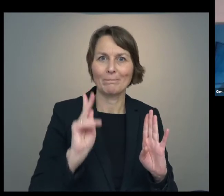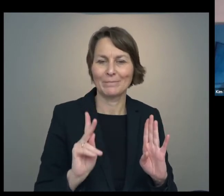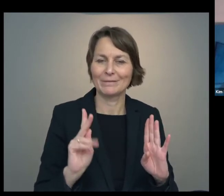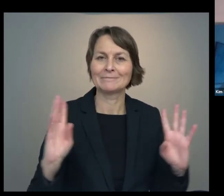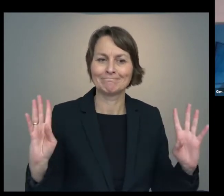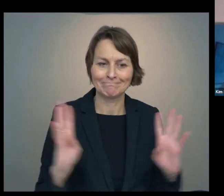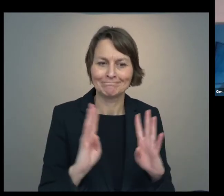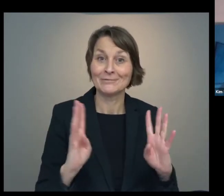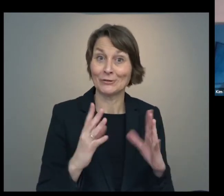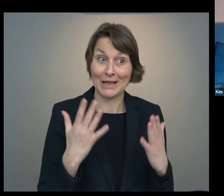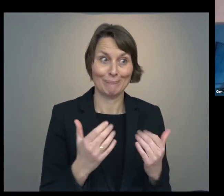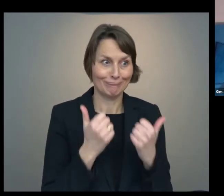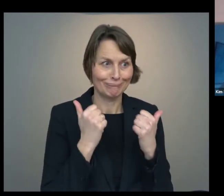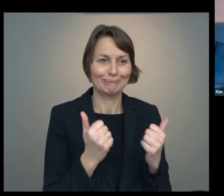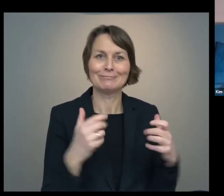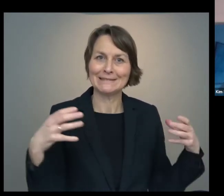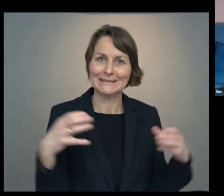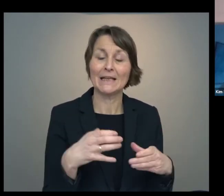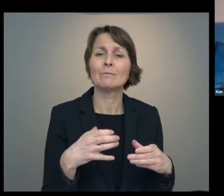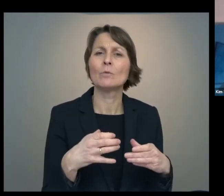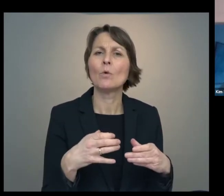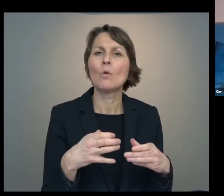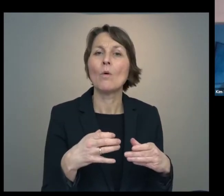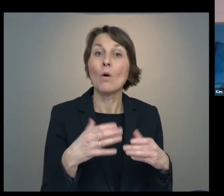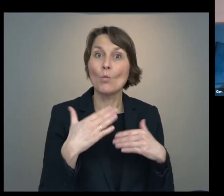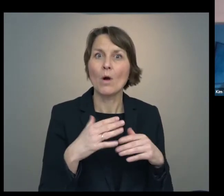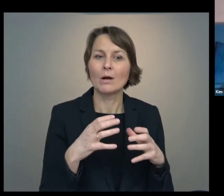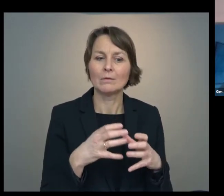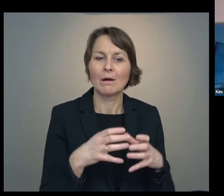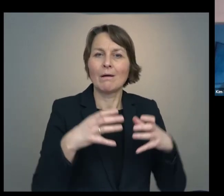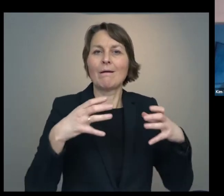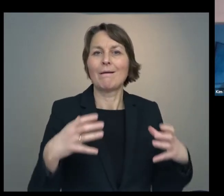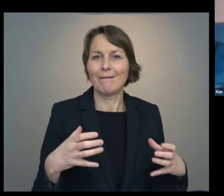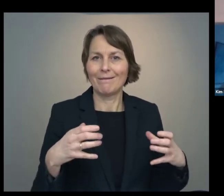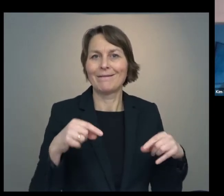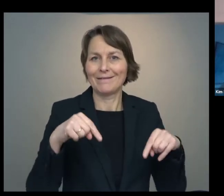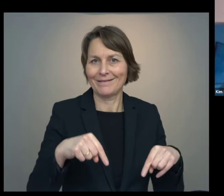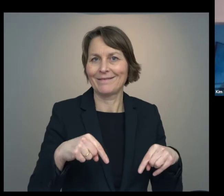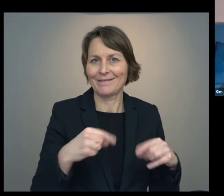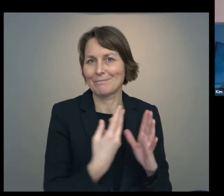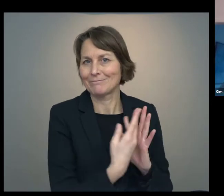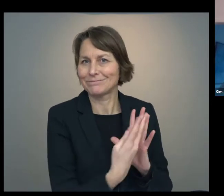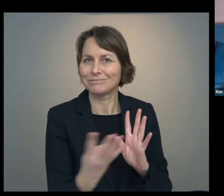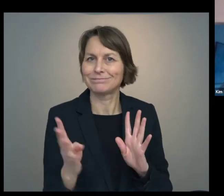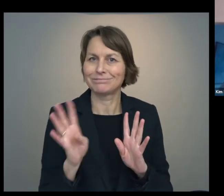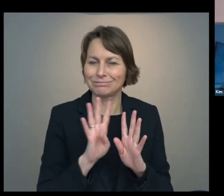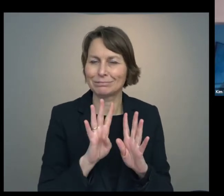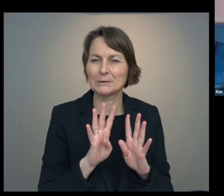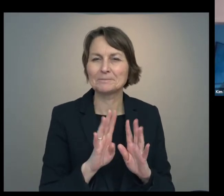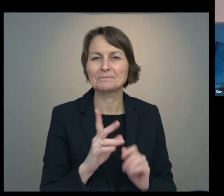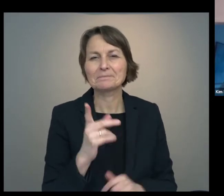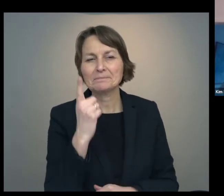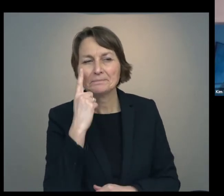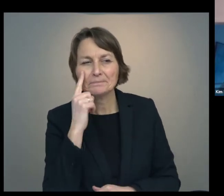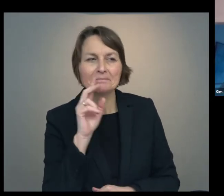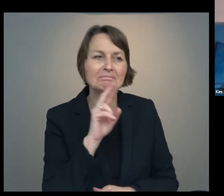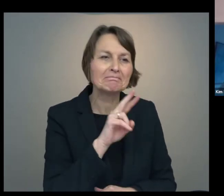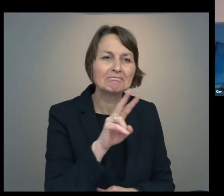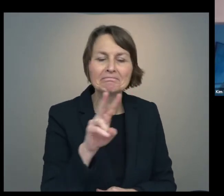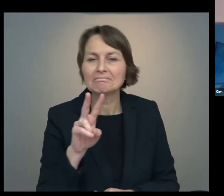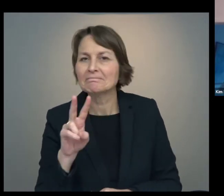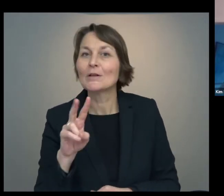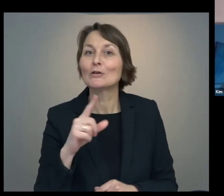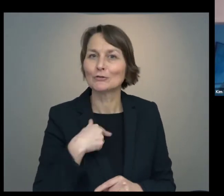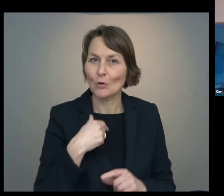meetups. So we actually now have a team, and we are intending to grow that. We are looking